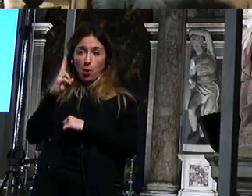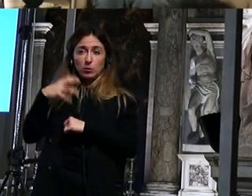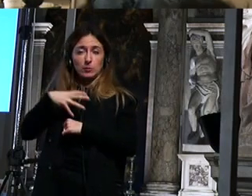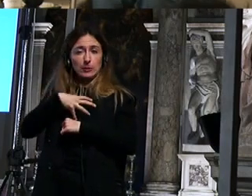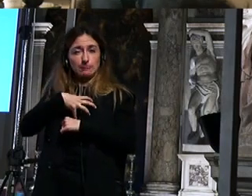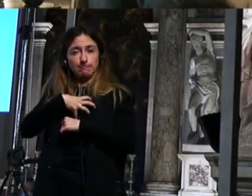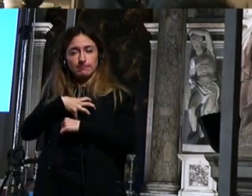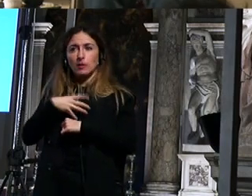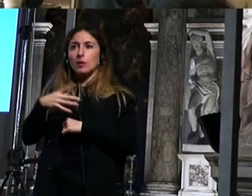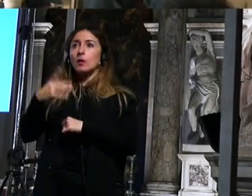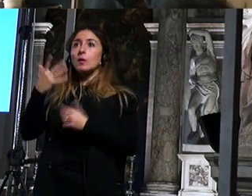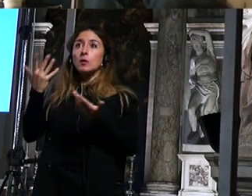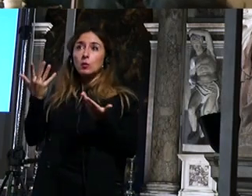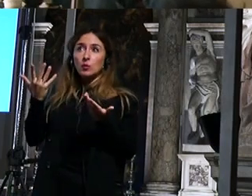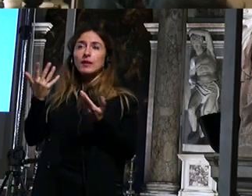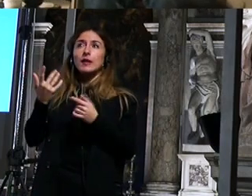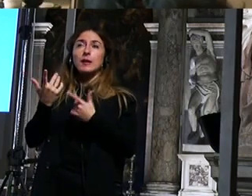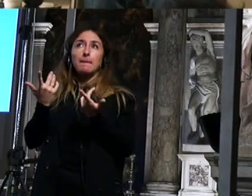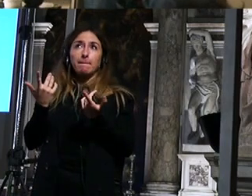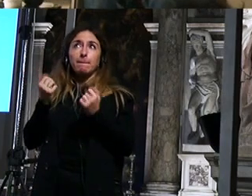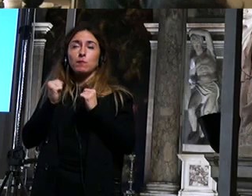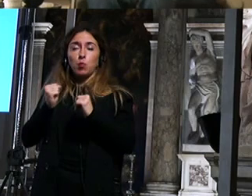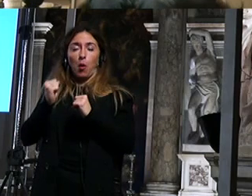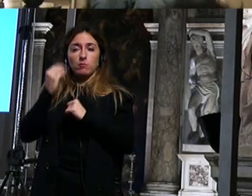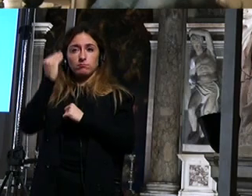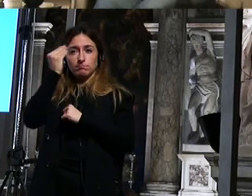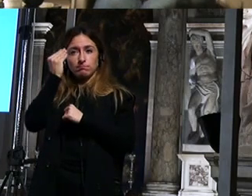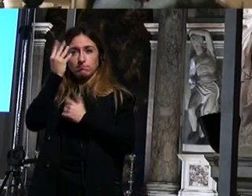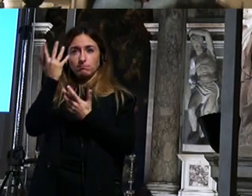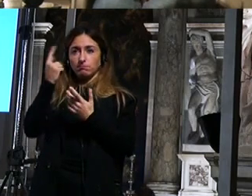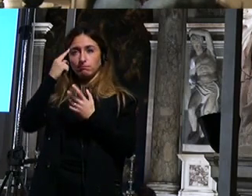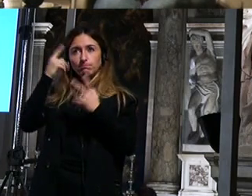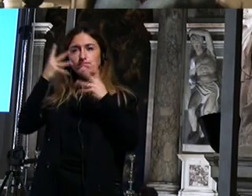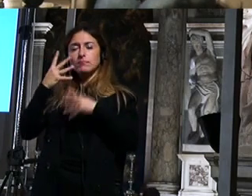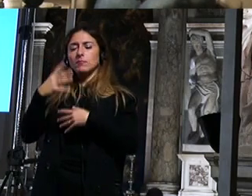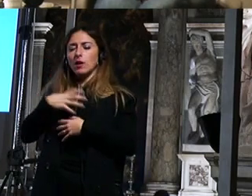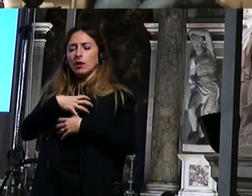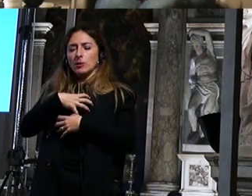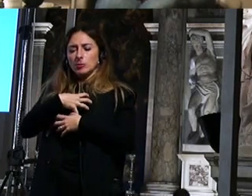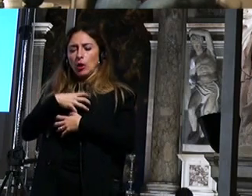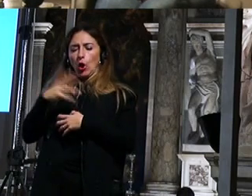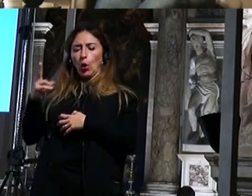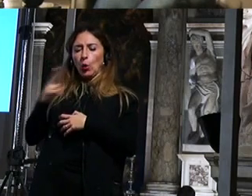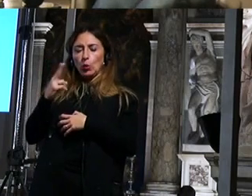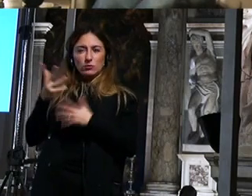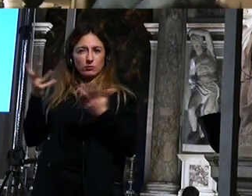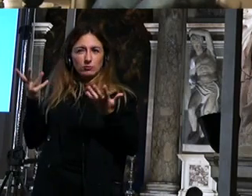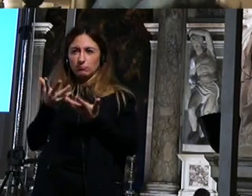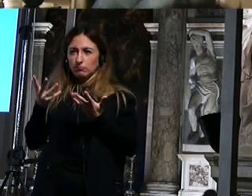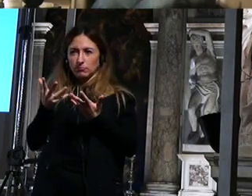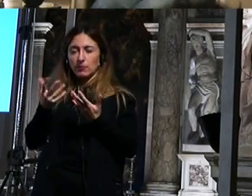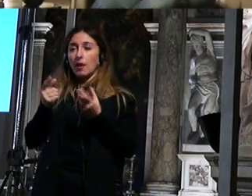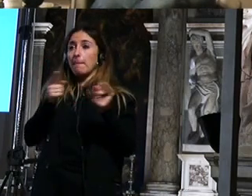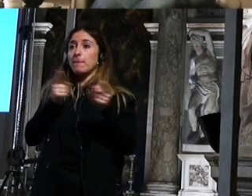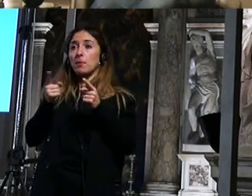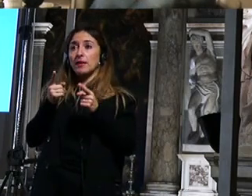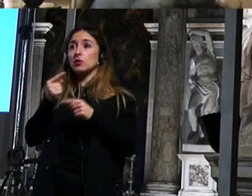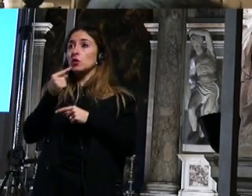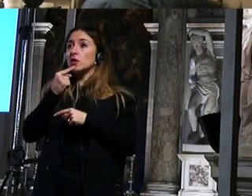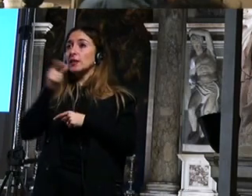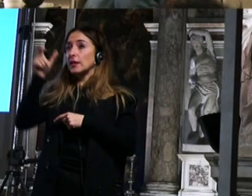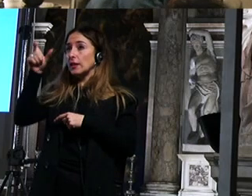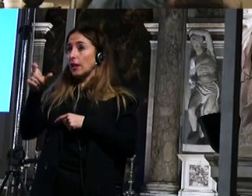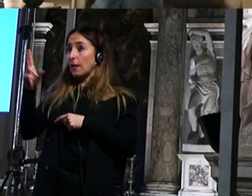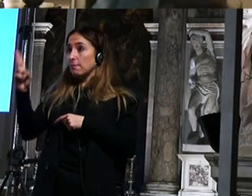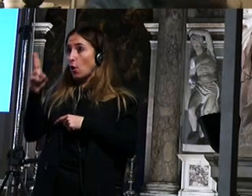the time in which the one who has passed is still not, is still alive to us, hasn't transformed